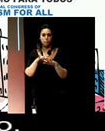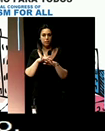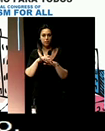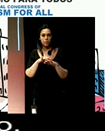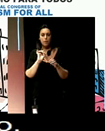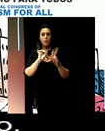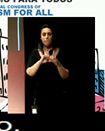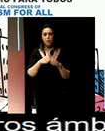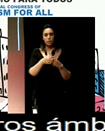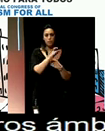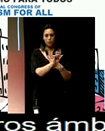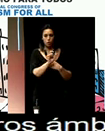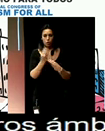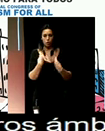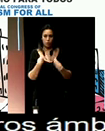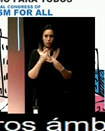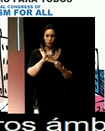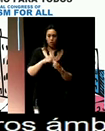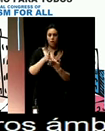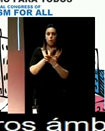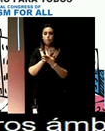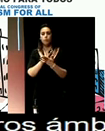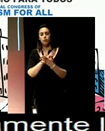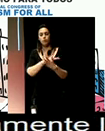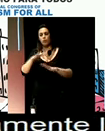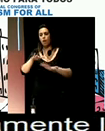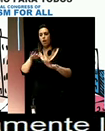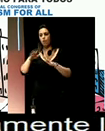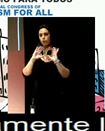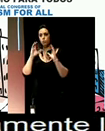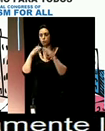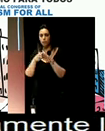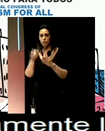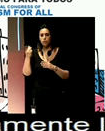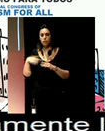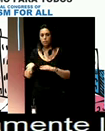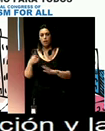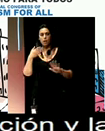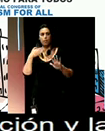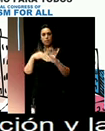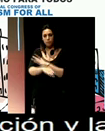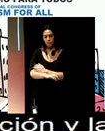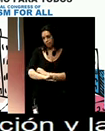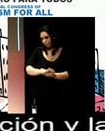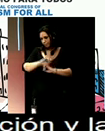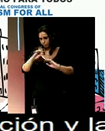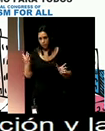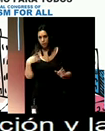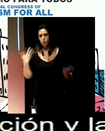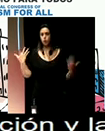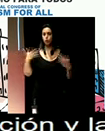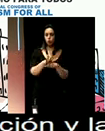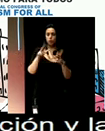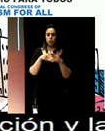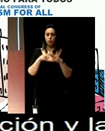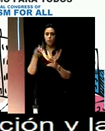are basically citizen partnership, mediation and community action, accessibility, of course, social